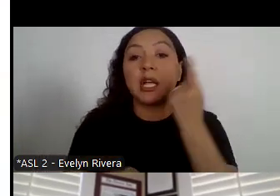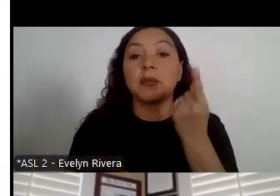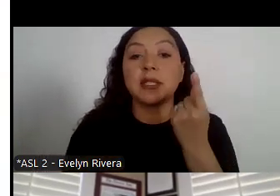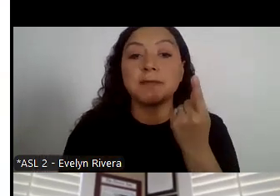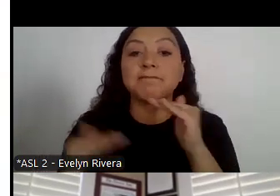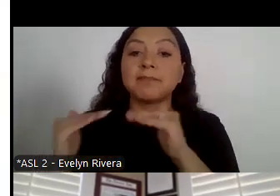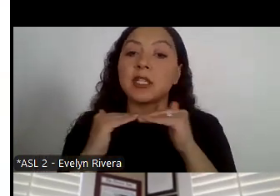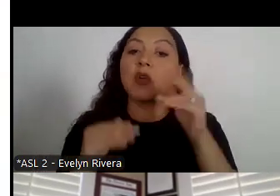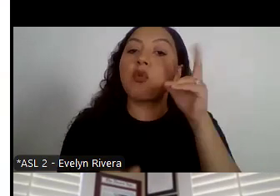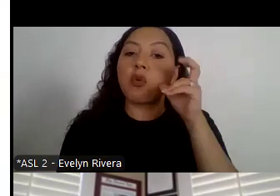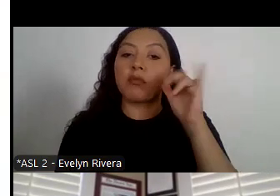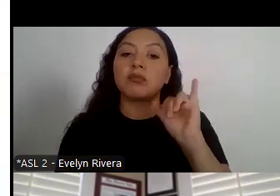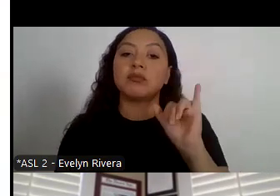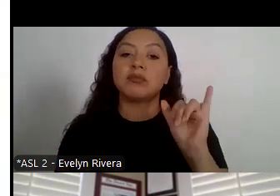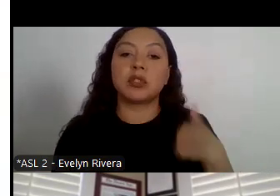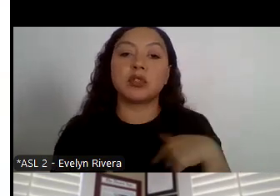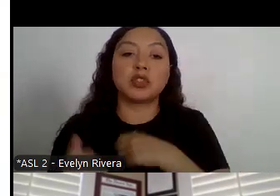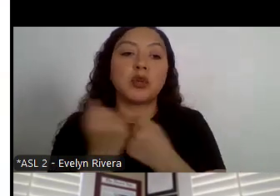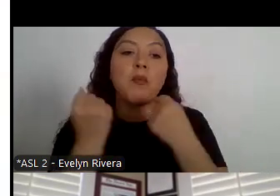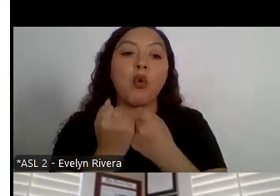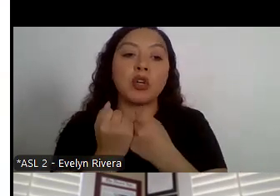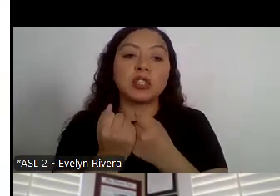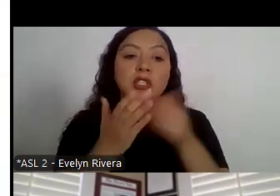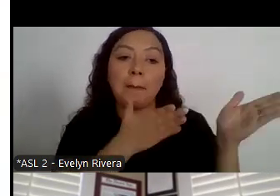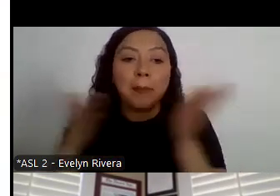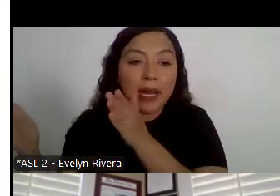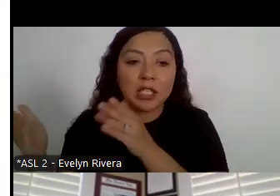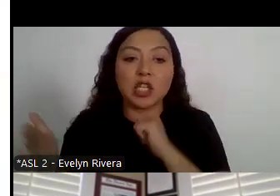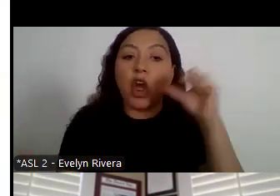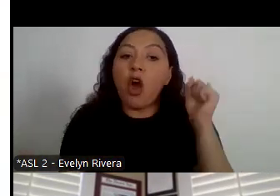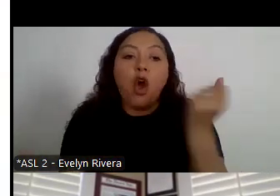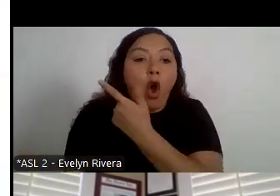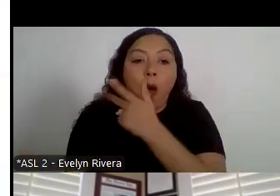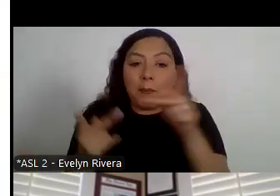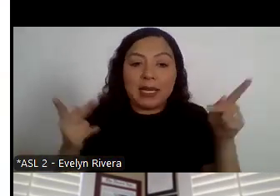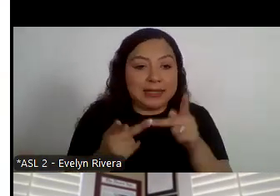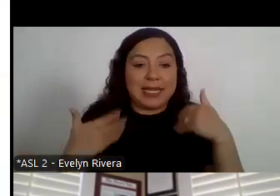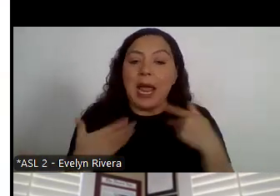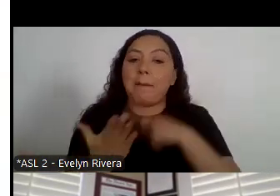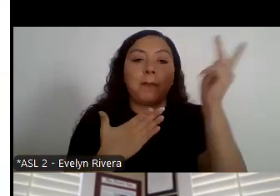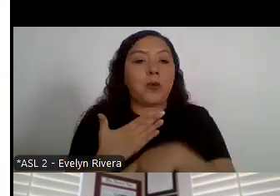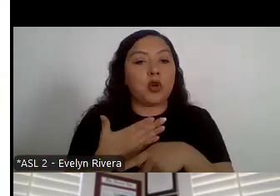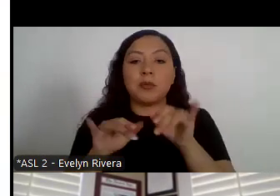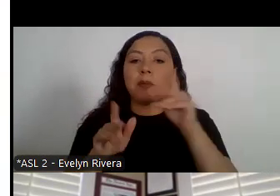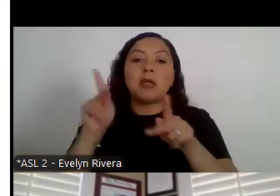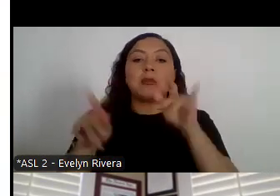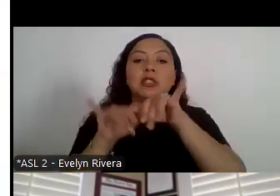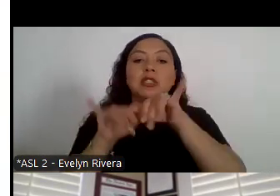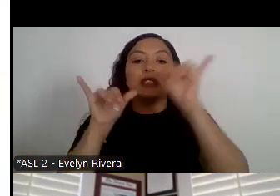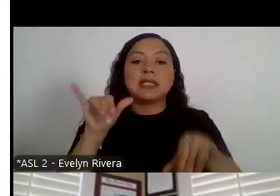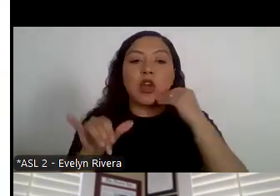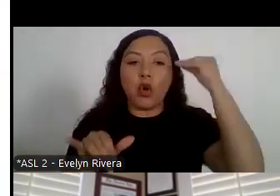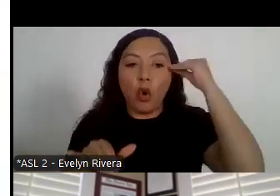when supports aren't coordinated. Not all places have programs that allow people to stay at home, and that means people who could remain